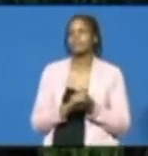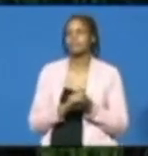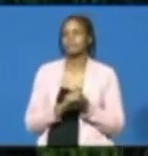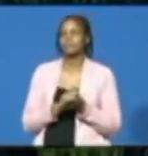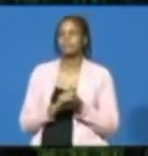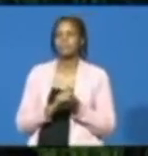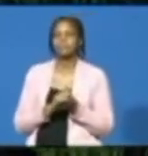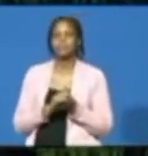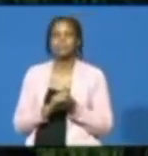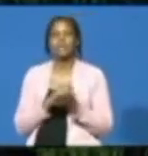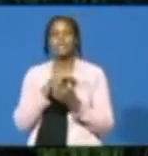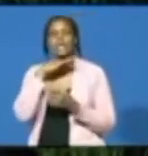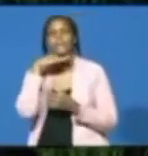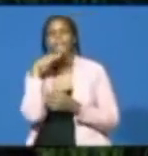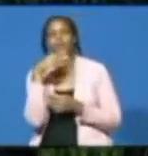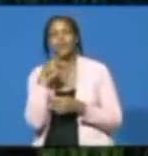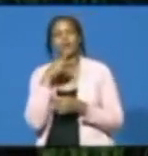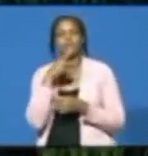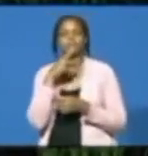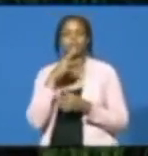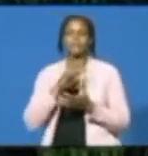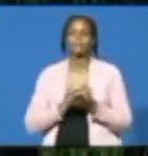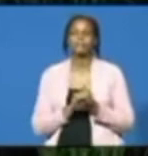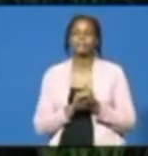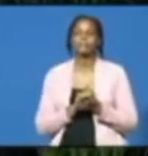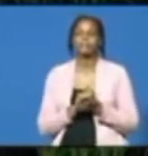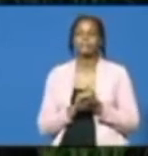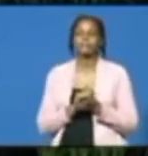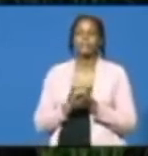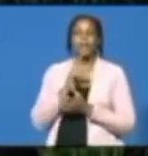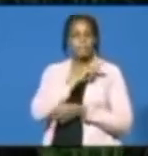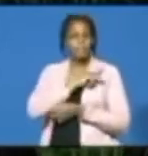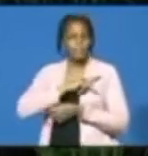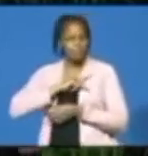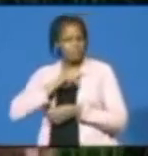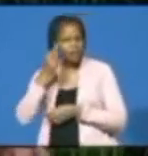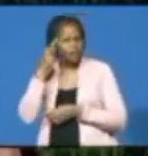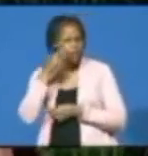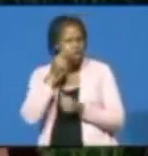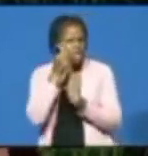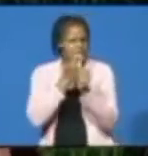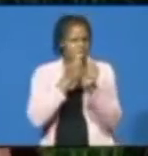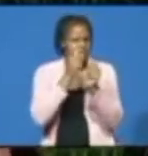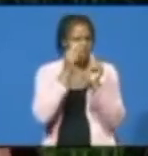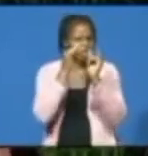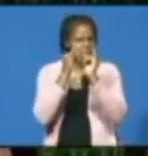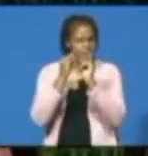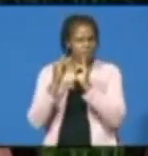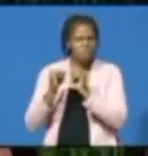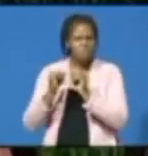that impure water. And personally, for